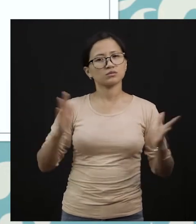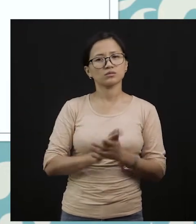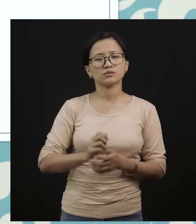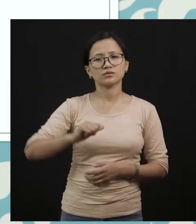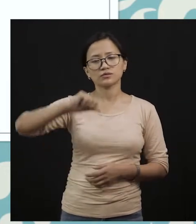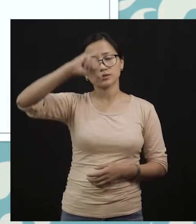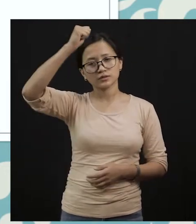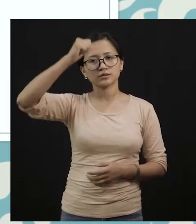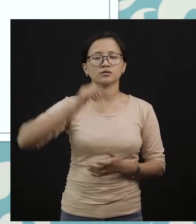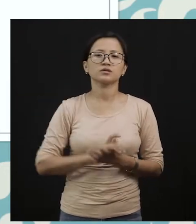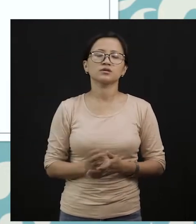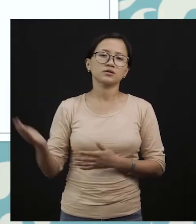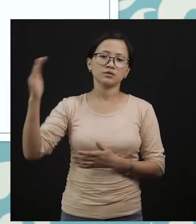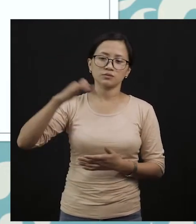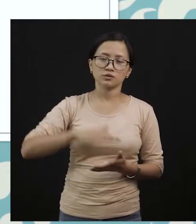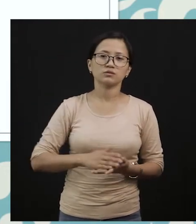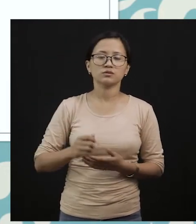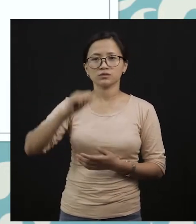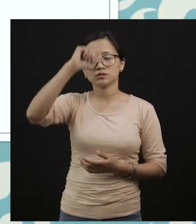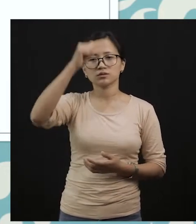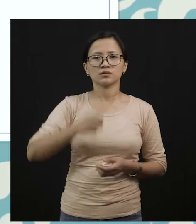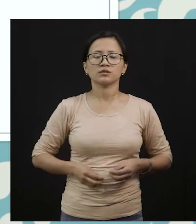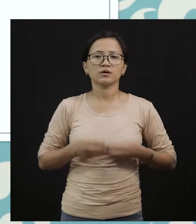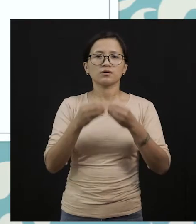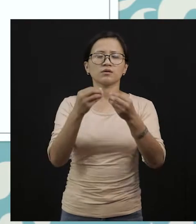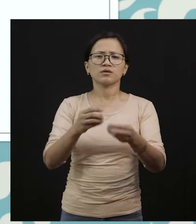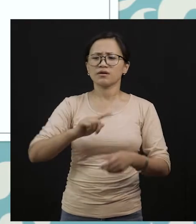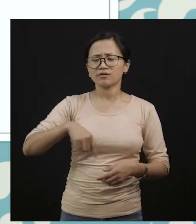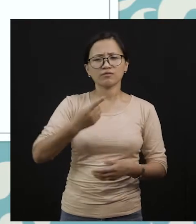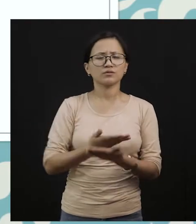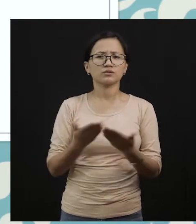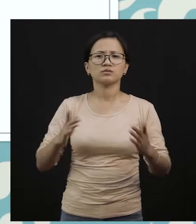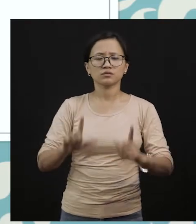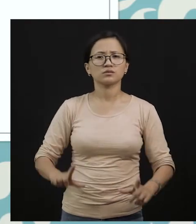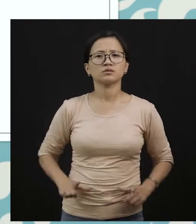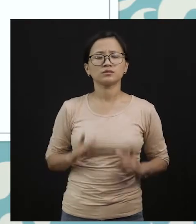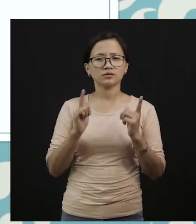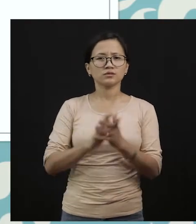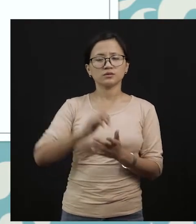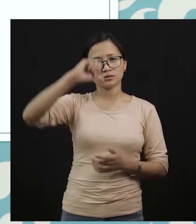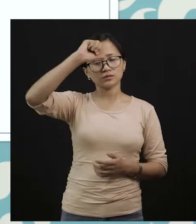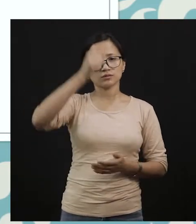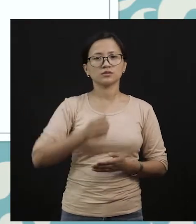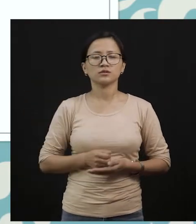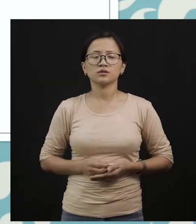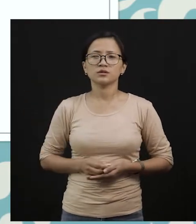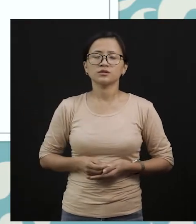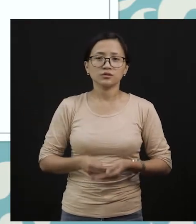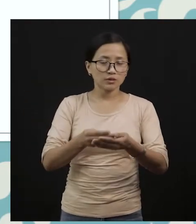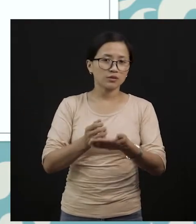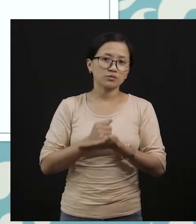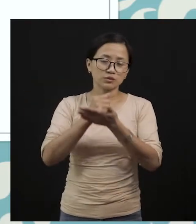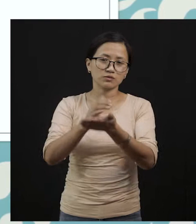but she came to India and then she gave her everything. All her life she spent in India serving for the people